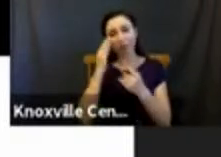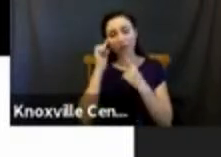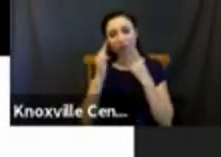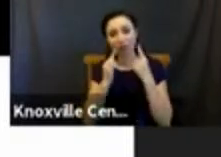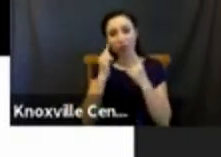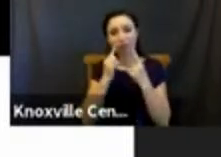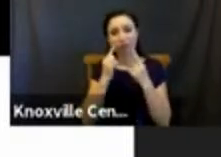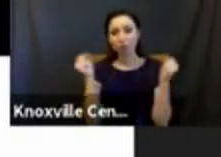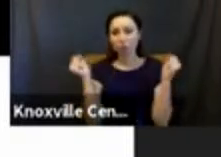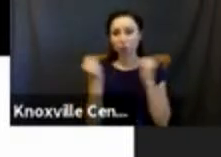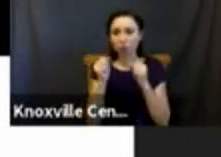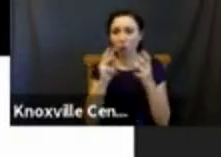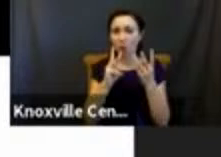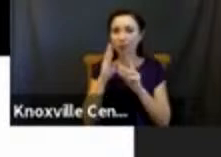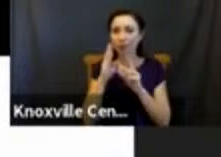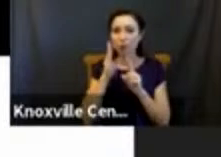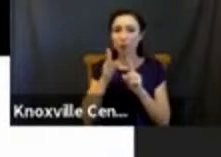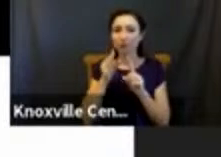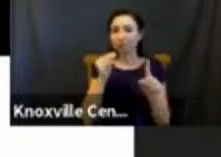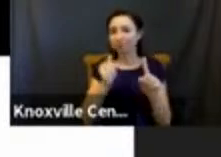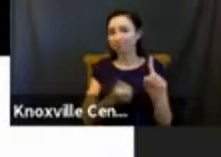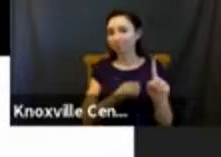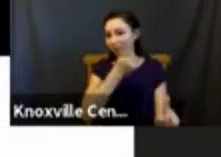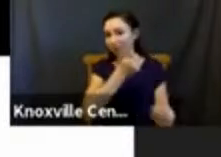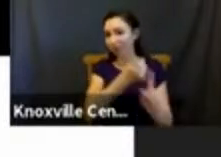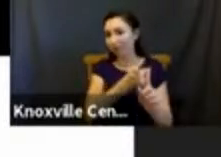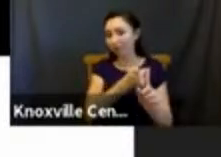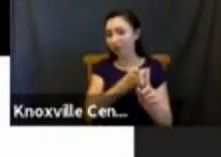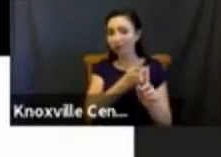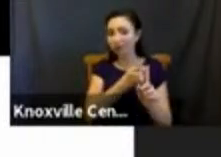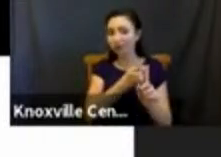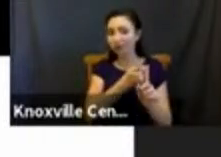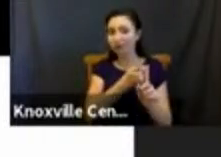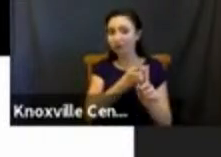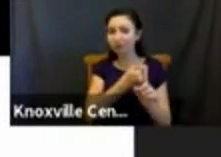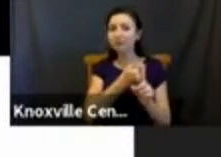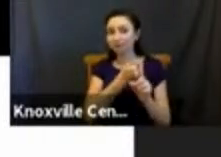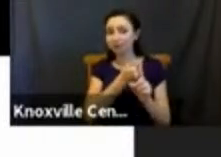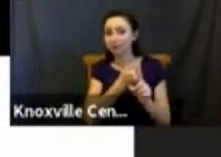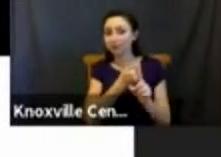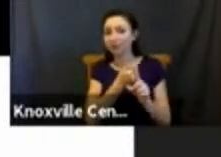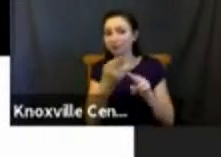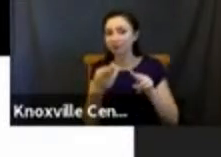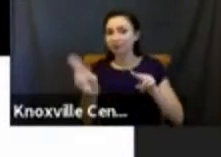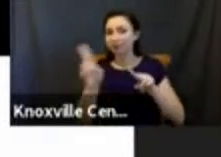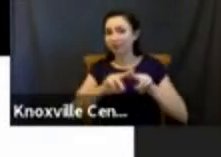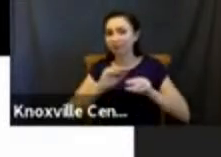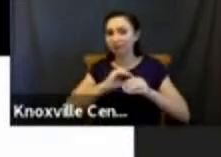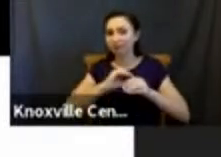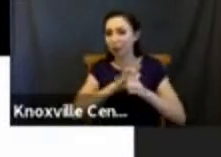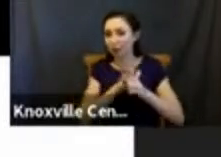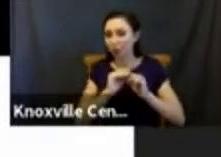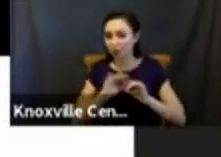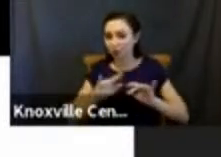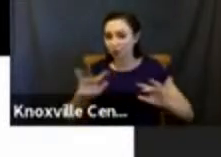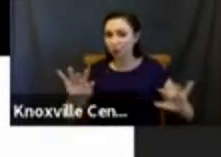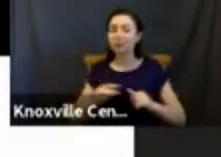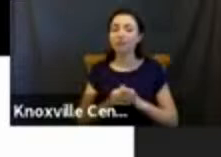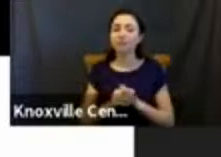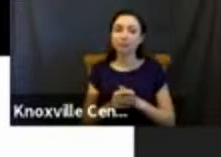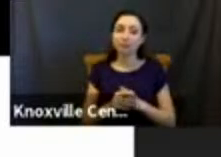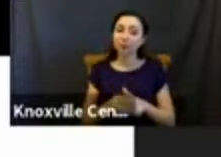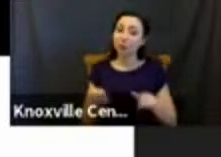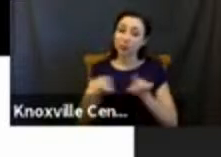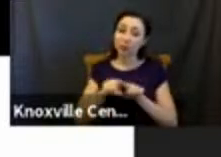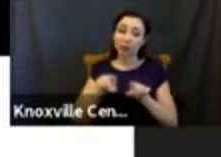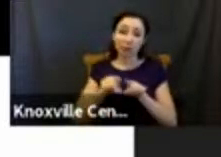weather may have an impact on accelerating virus spread. And then, of course, we don't know what this